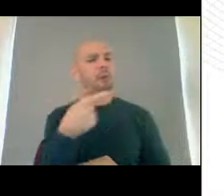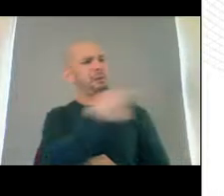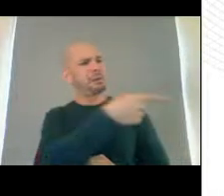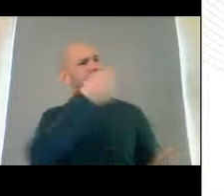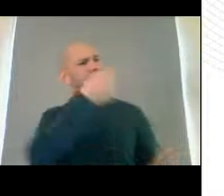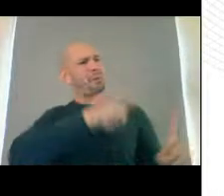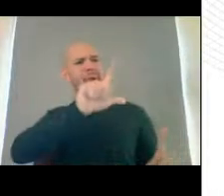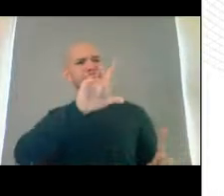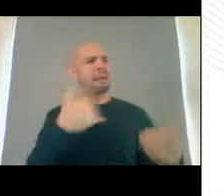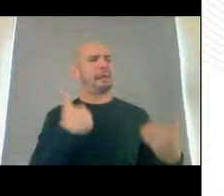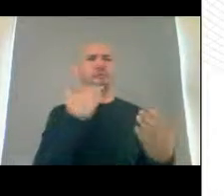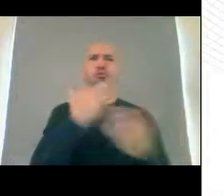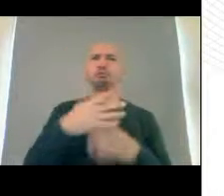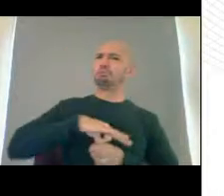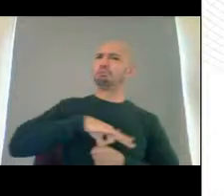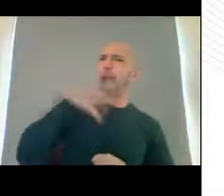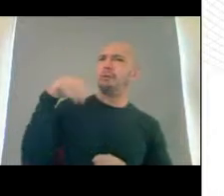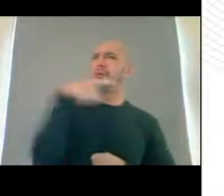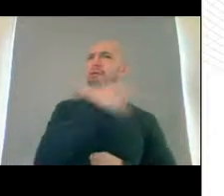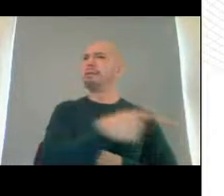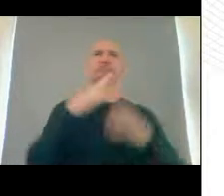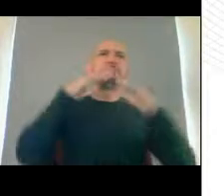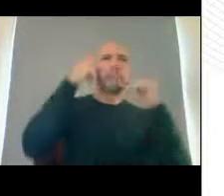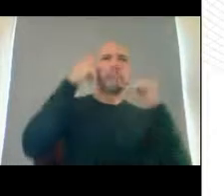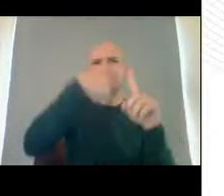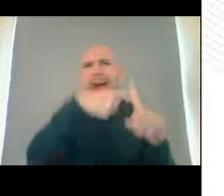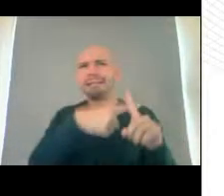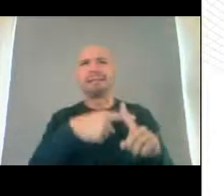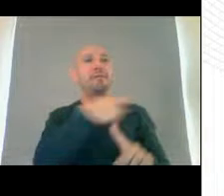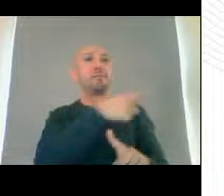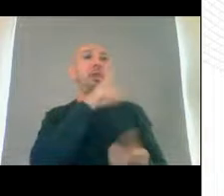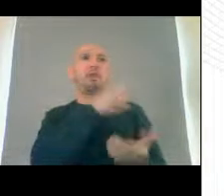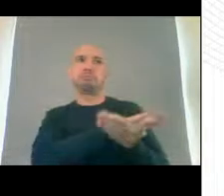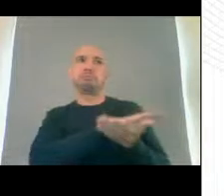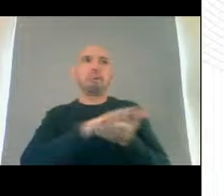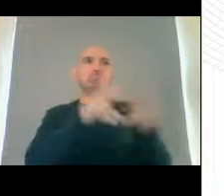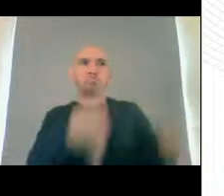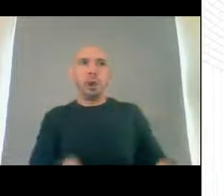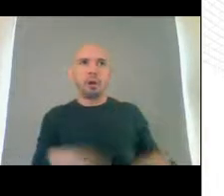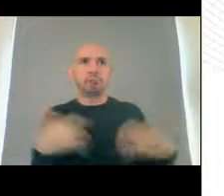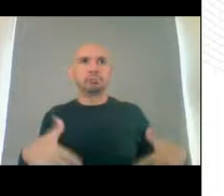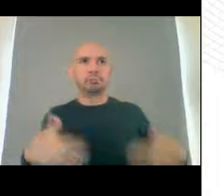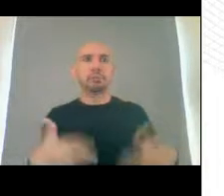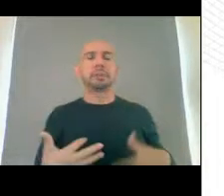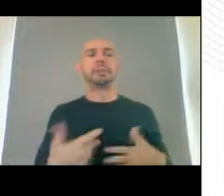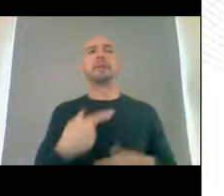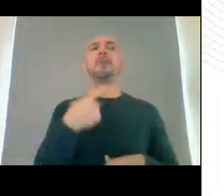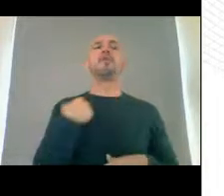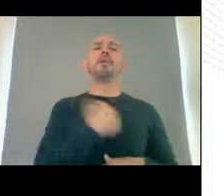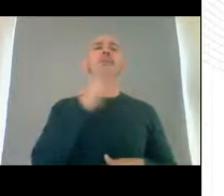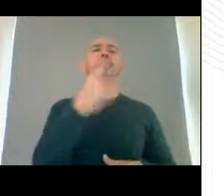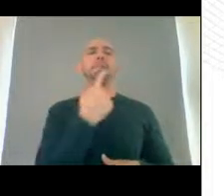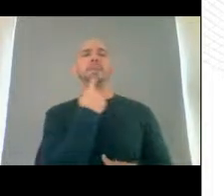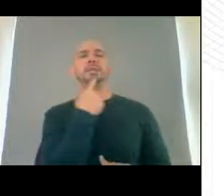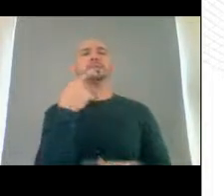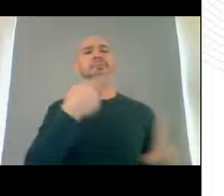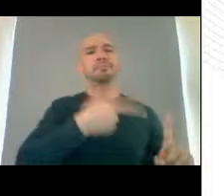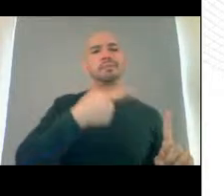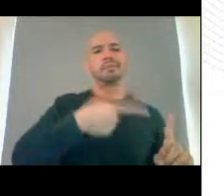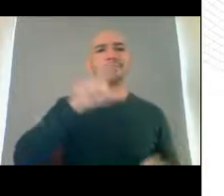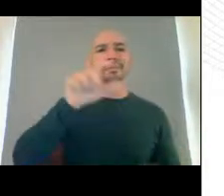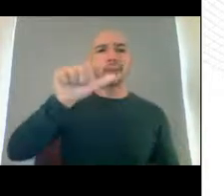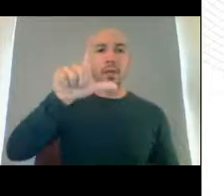his friends he was just one of the kindest people in the department and so certainly he will uh truly be missed and so i just